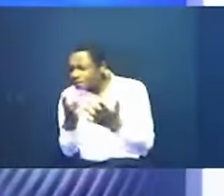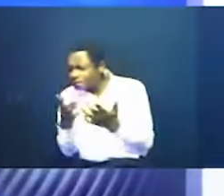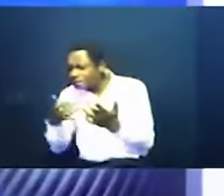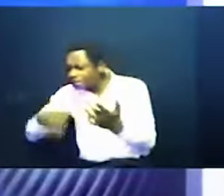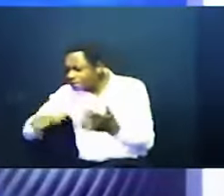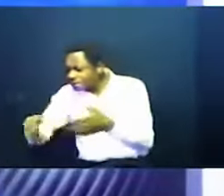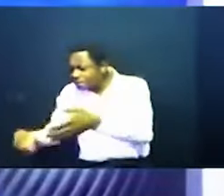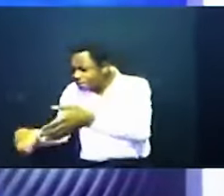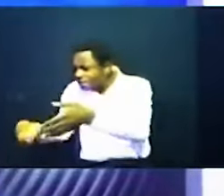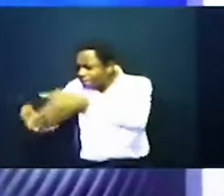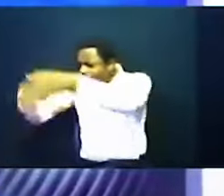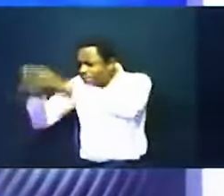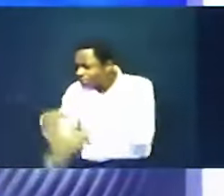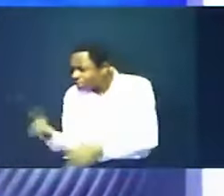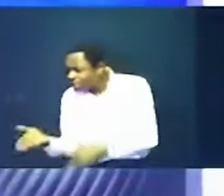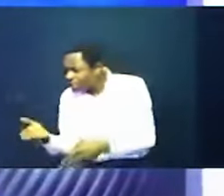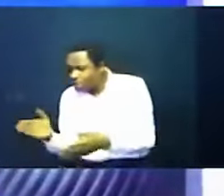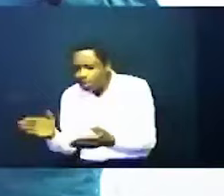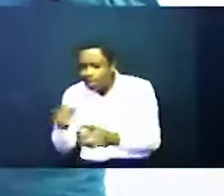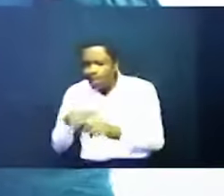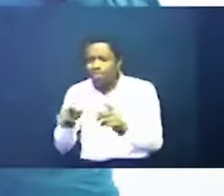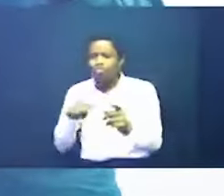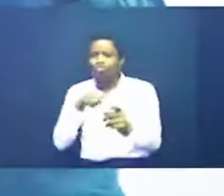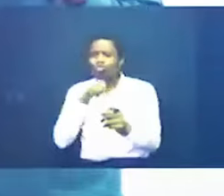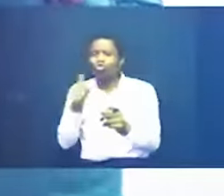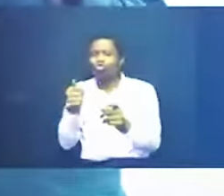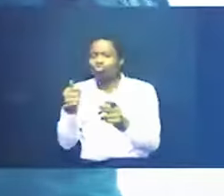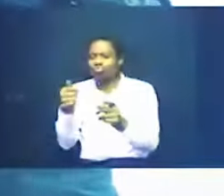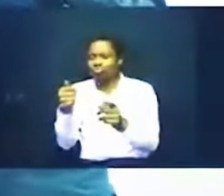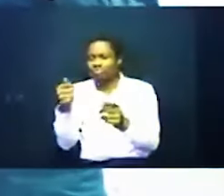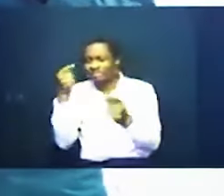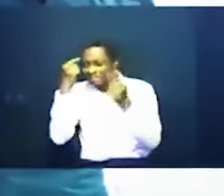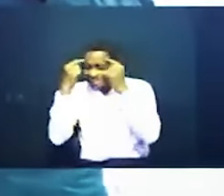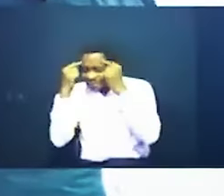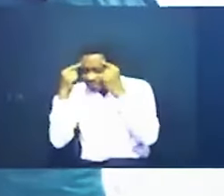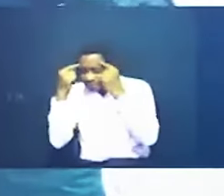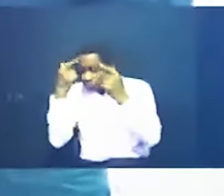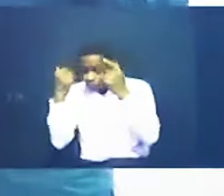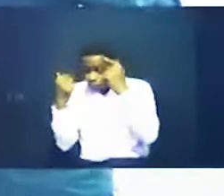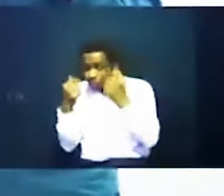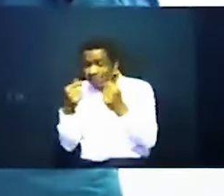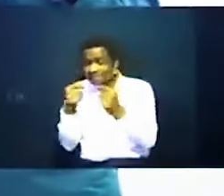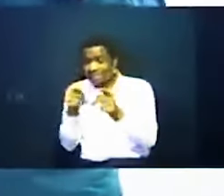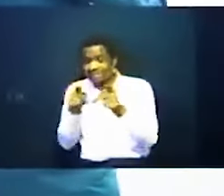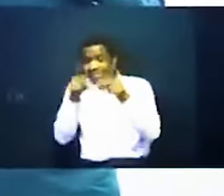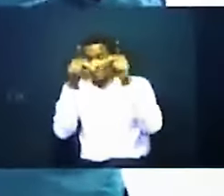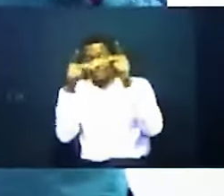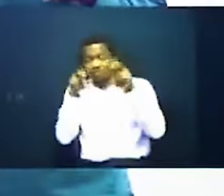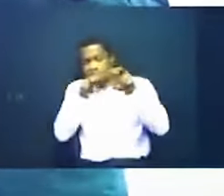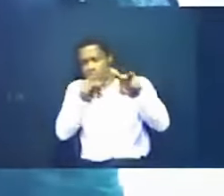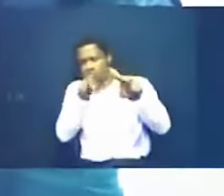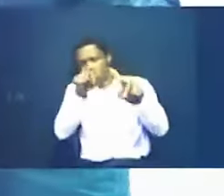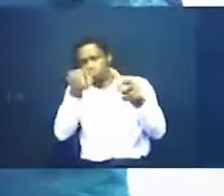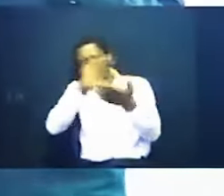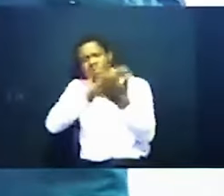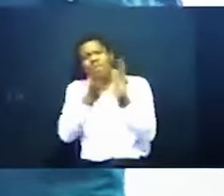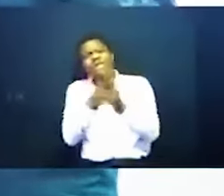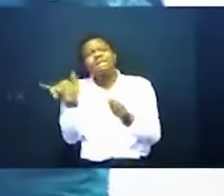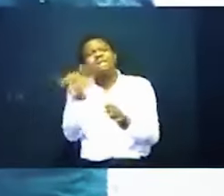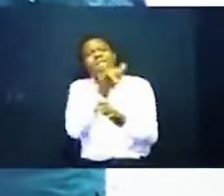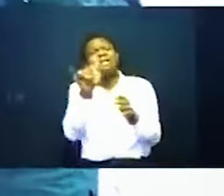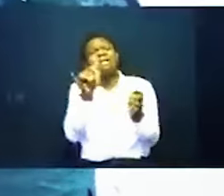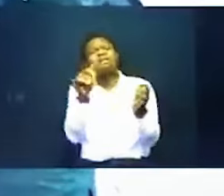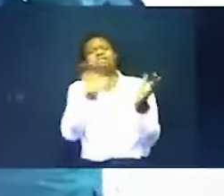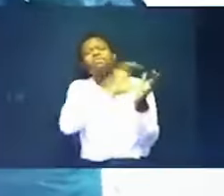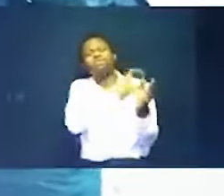you and on the streets. One year to year, sir, we free at the community. It's answer, we be hunun wo mu, sir, and nam, quine